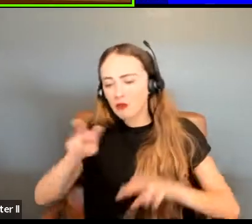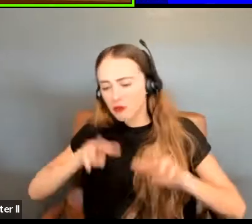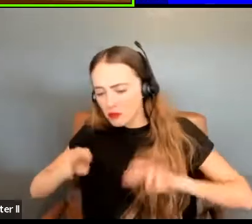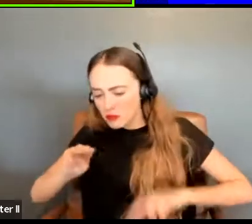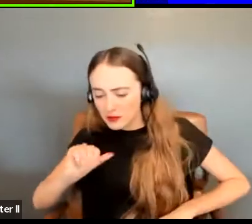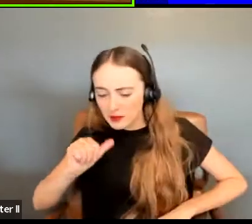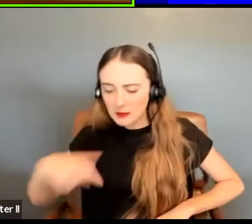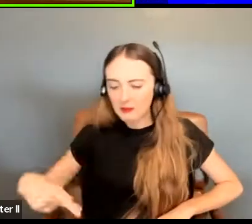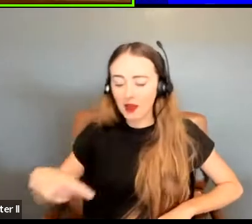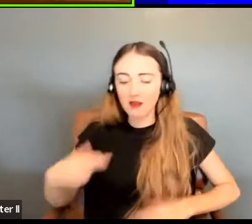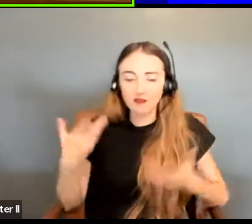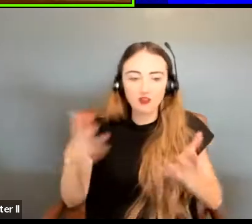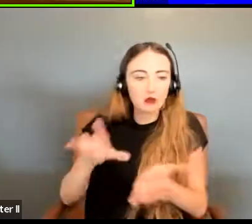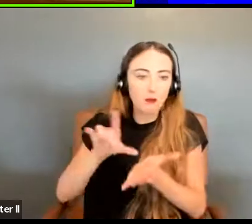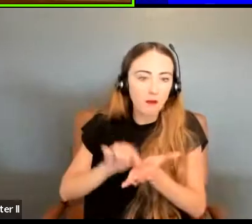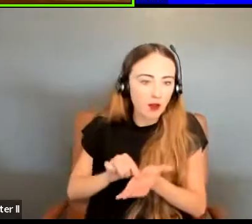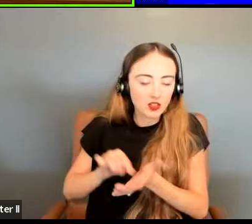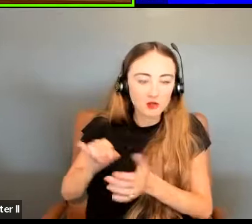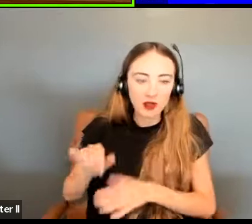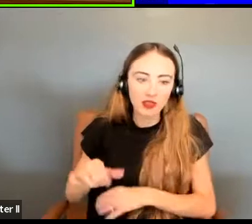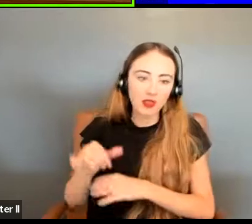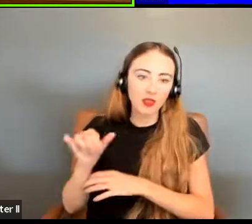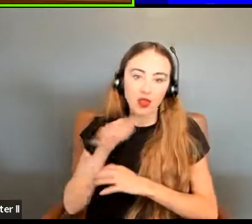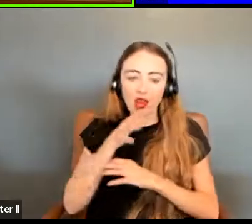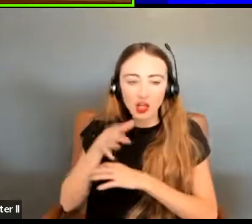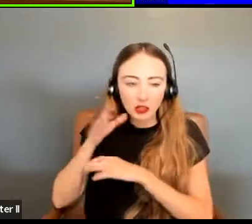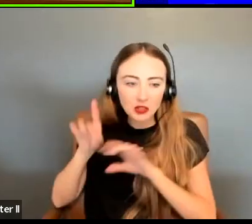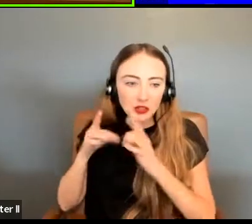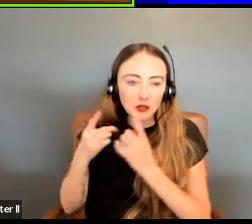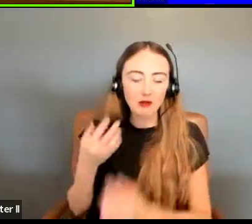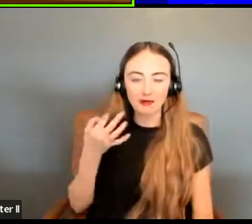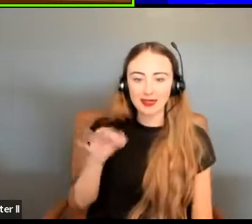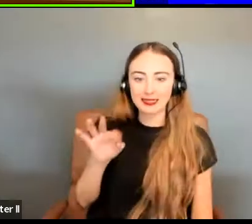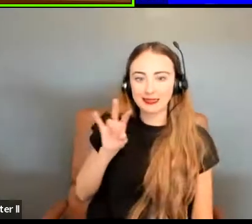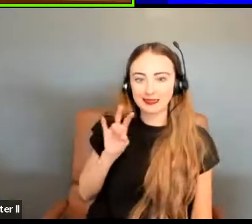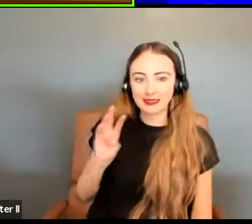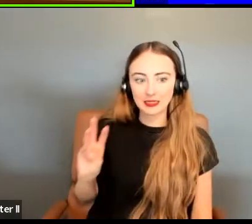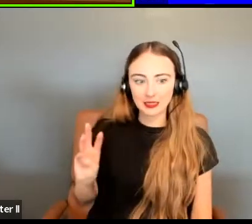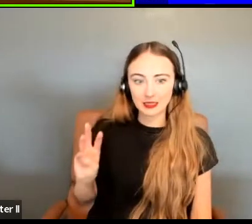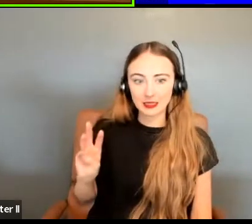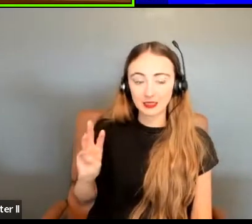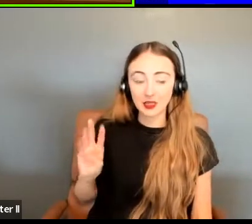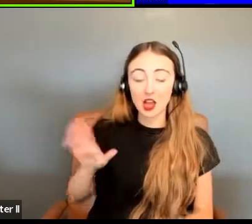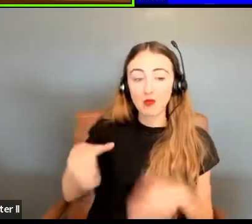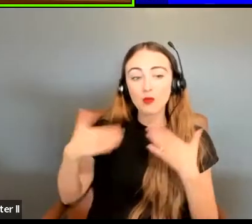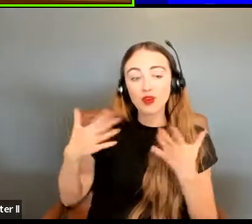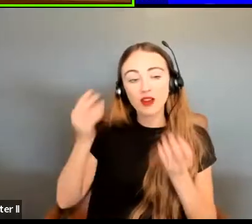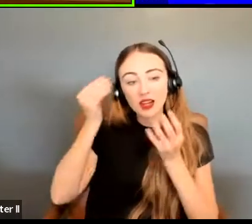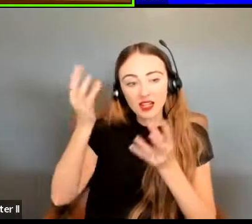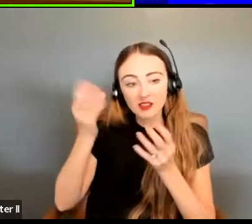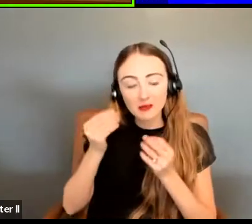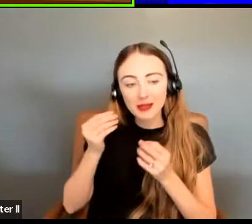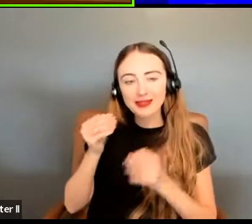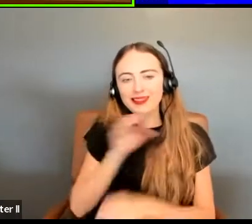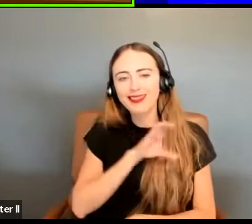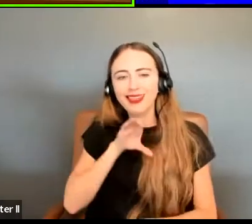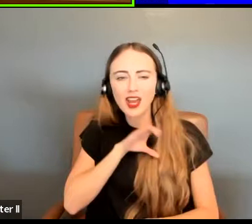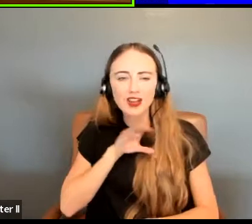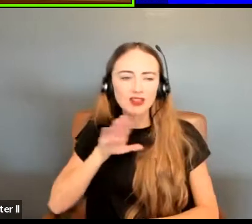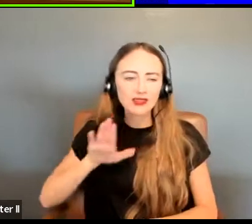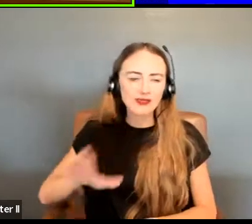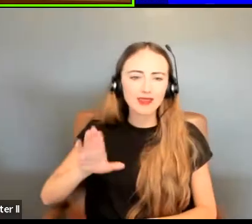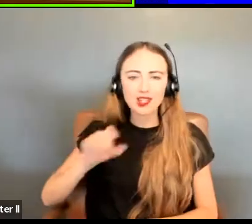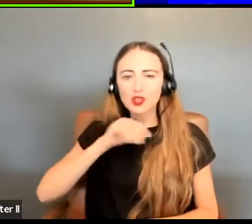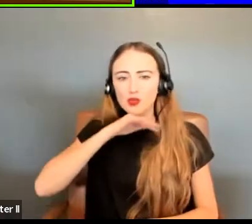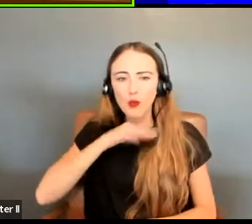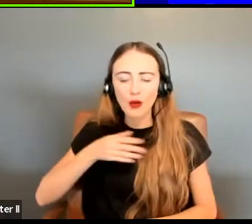district published by the U.S. Department of Agriculture in 1976 and provide information on the characteristics of the soil of the property